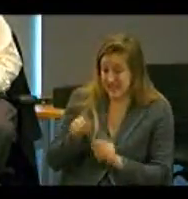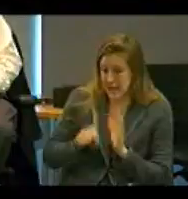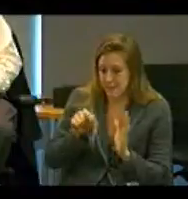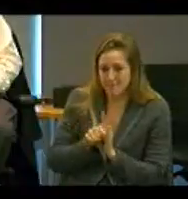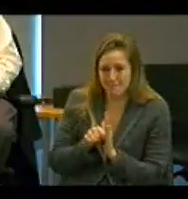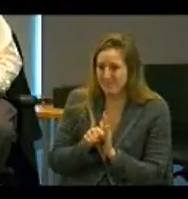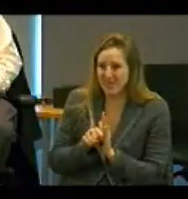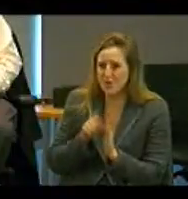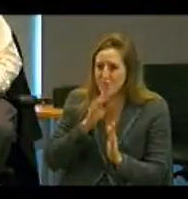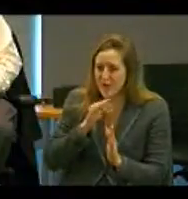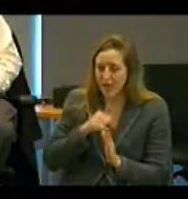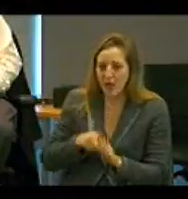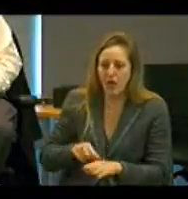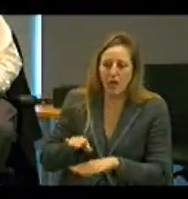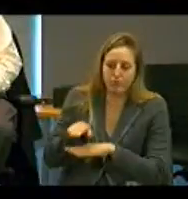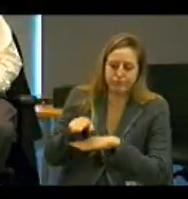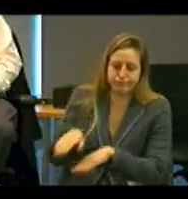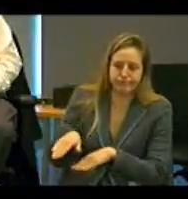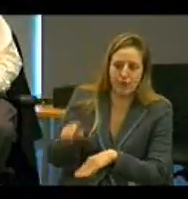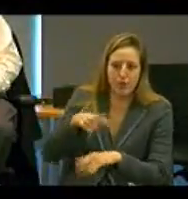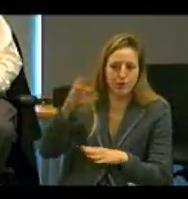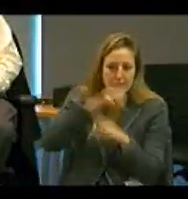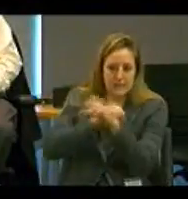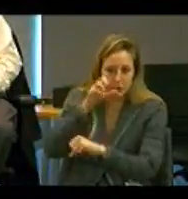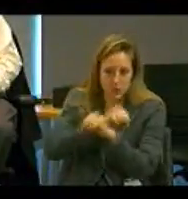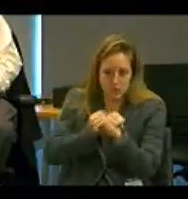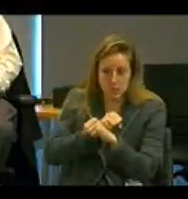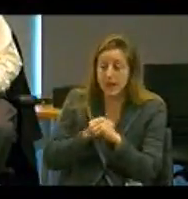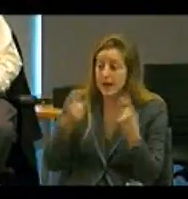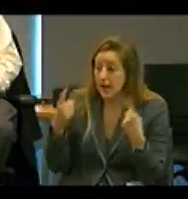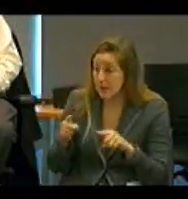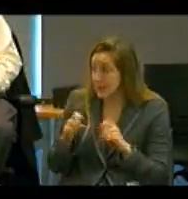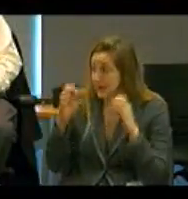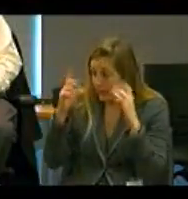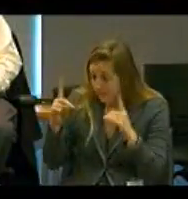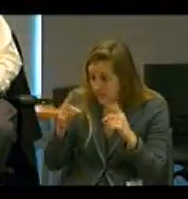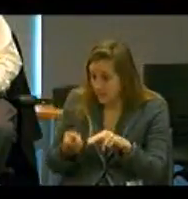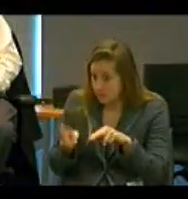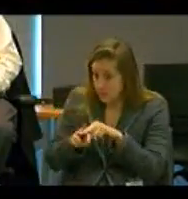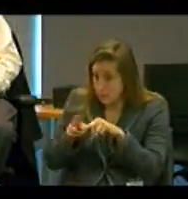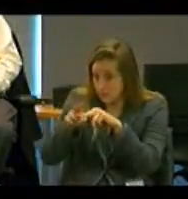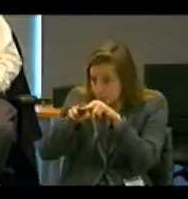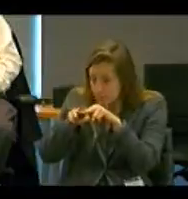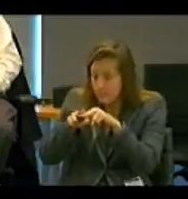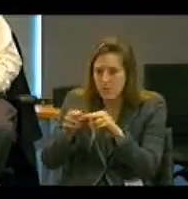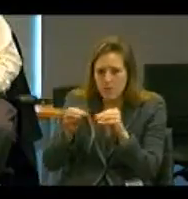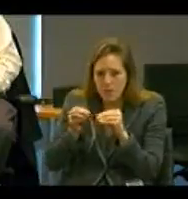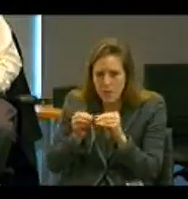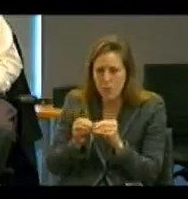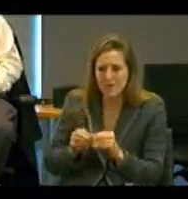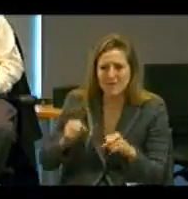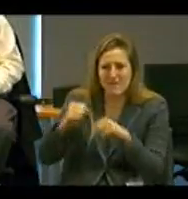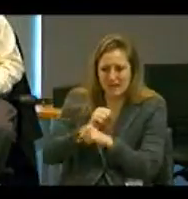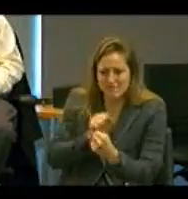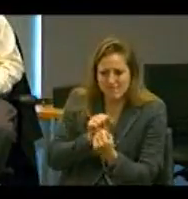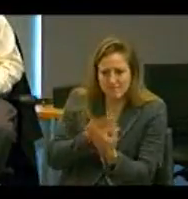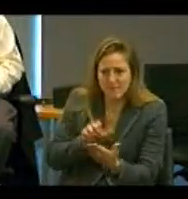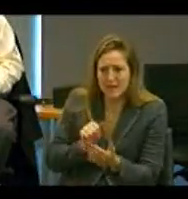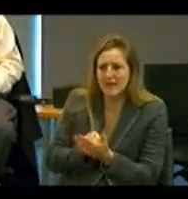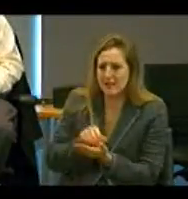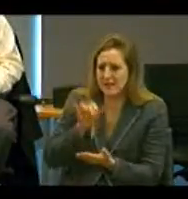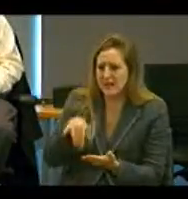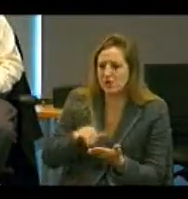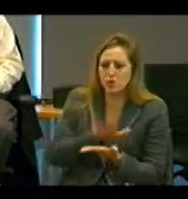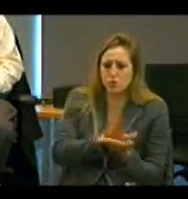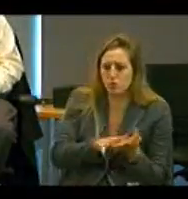both of those assumptions. And evidence is mounting that efforts to fight the school to prison pipeline is creating a school climate catastrophe and has,